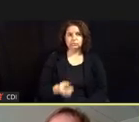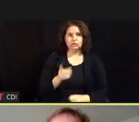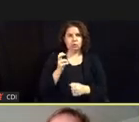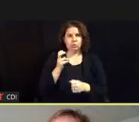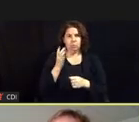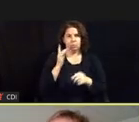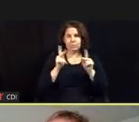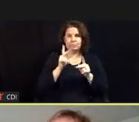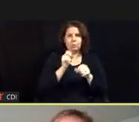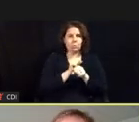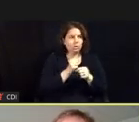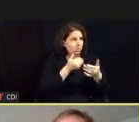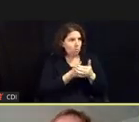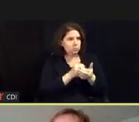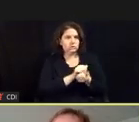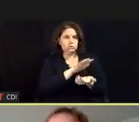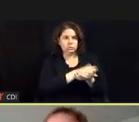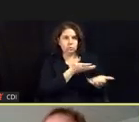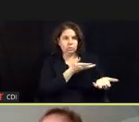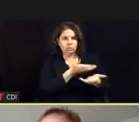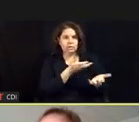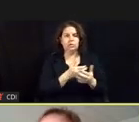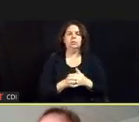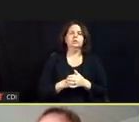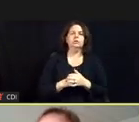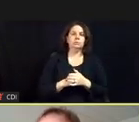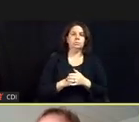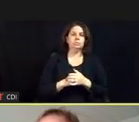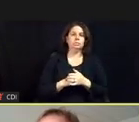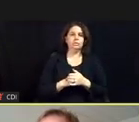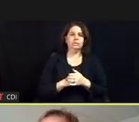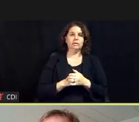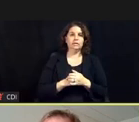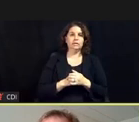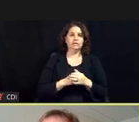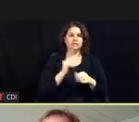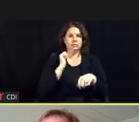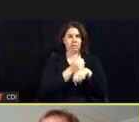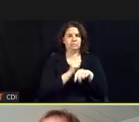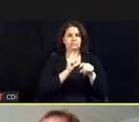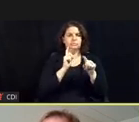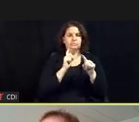develop a 30-point set of recommendations for schools to